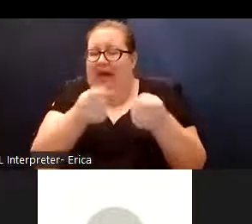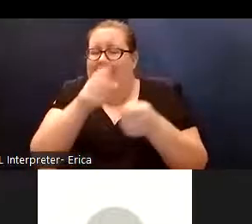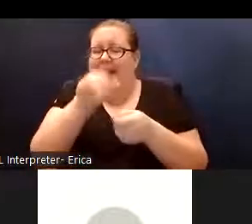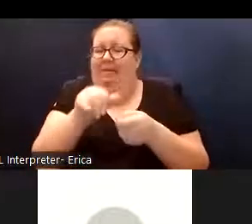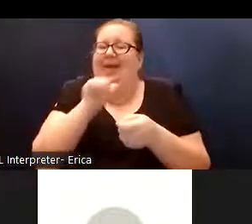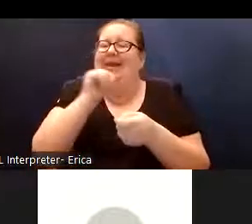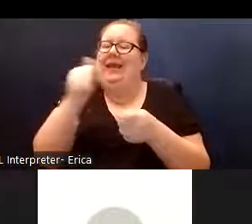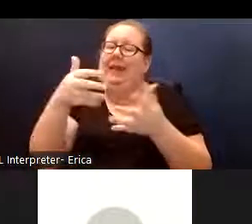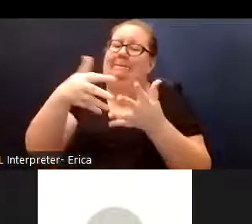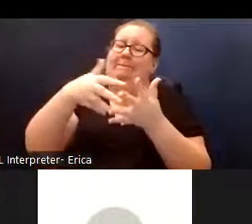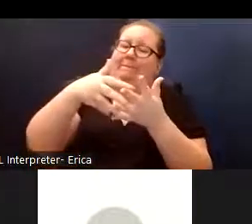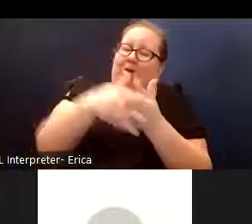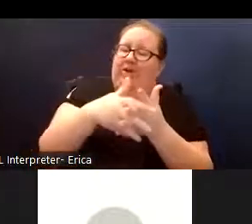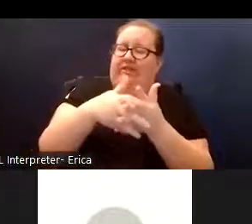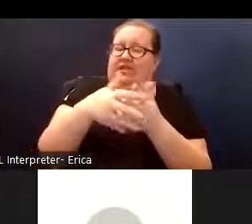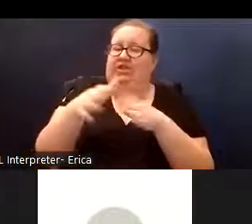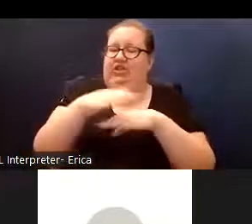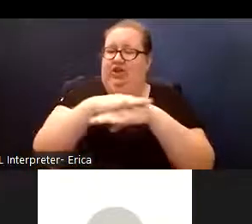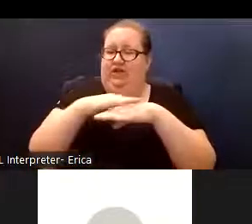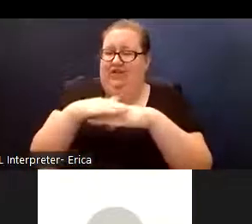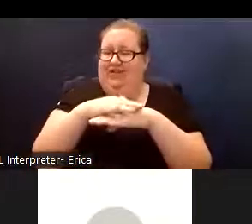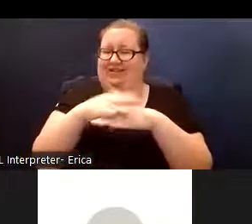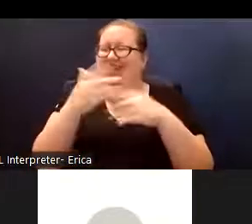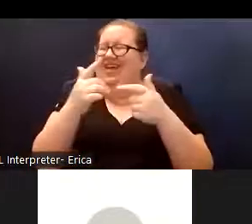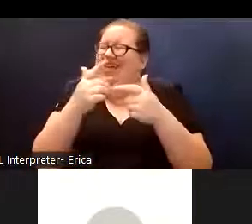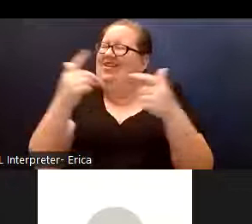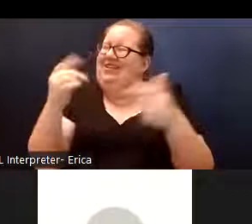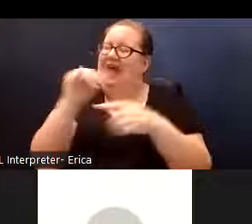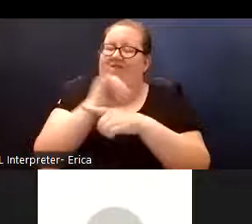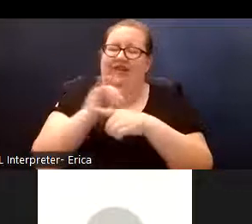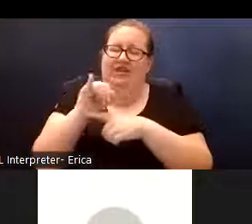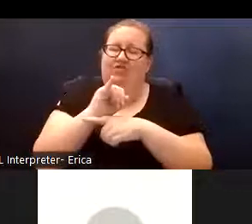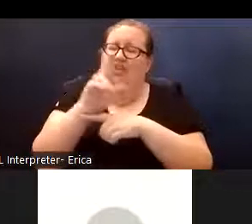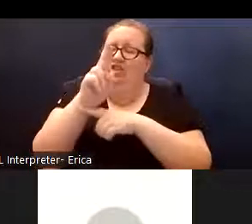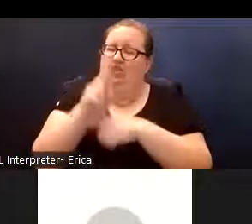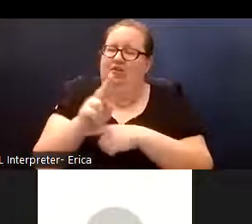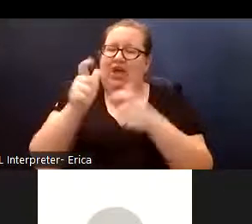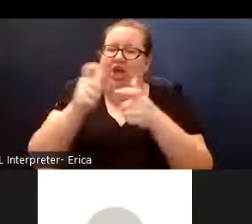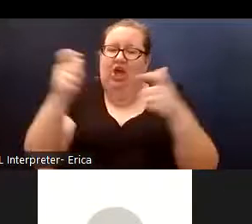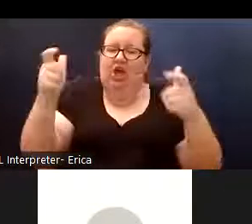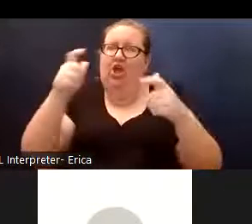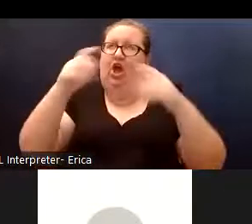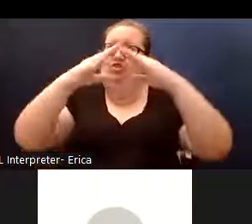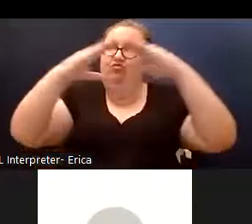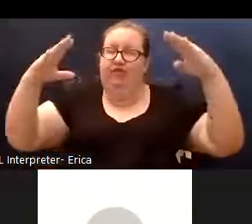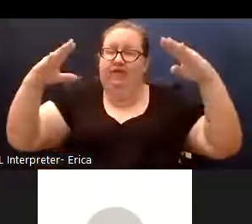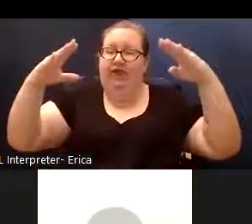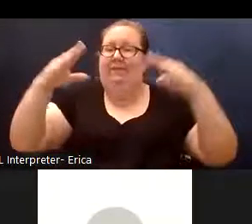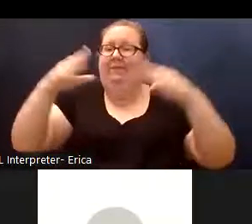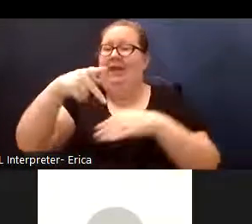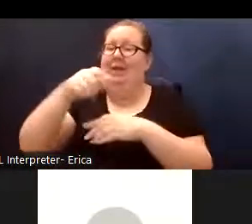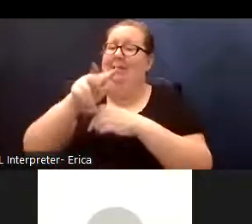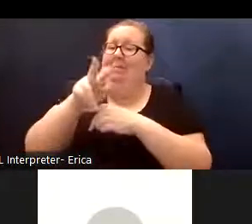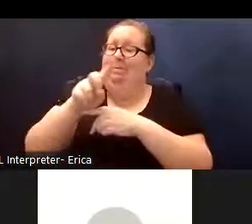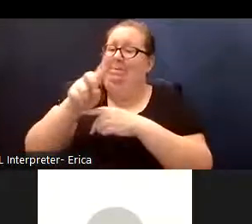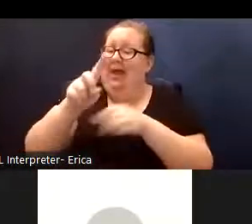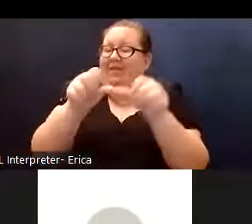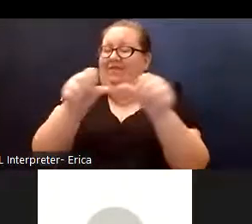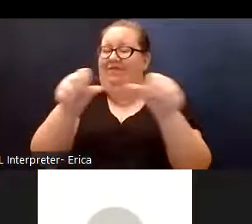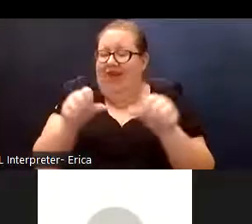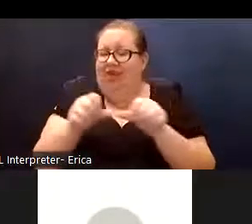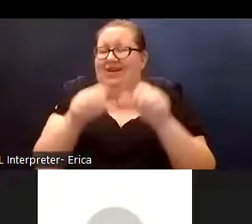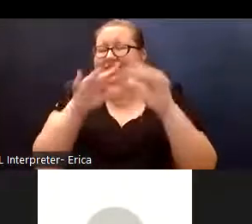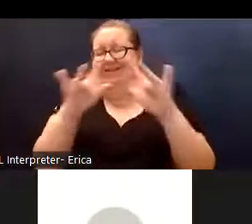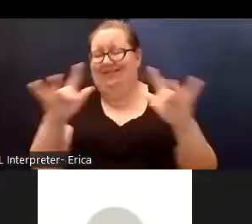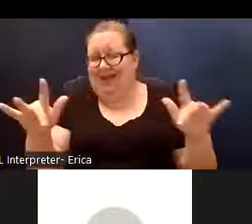surfaces. There is a lot of industrial usage, large rooftops, paved areas, etc. So one of the greatest